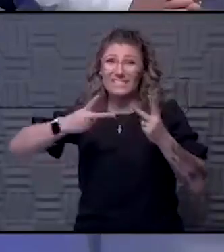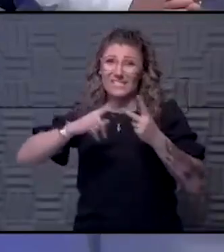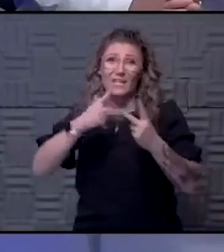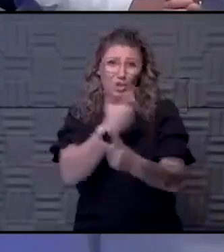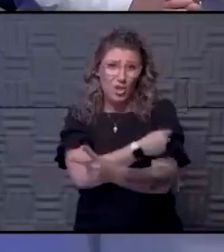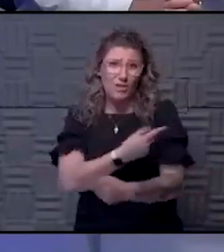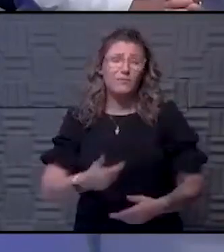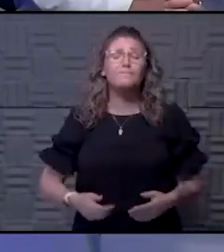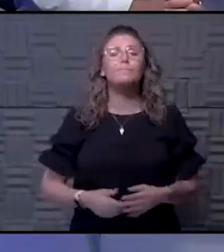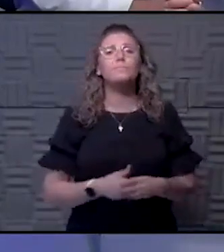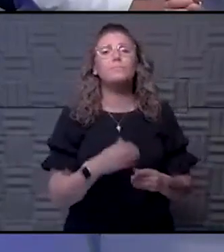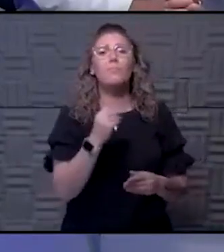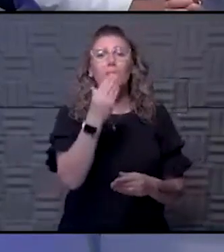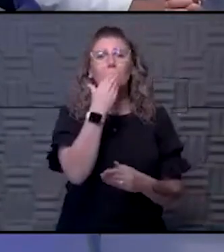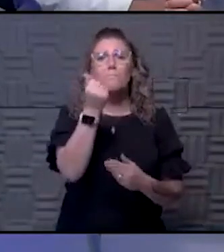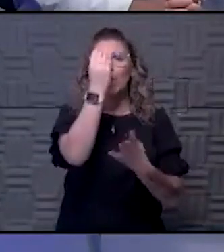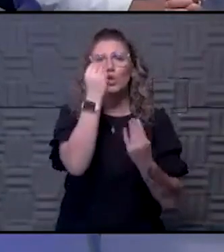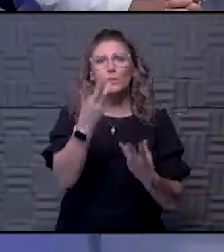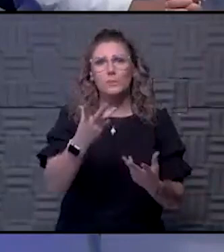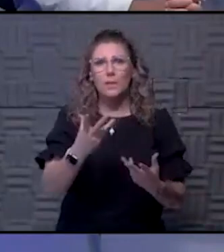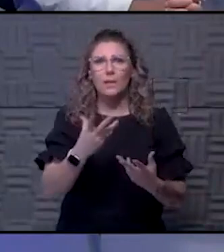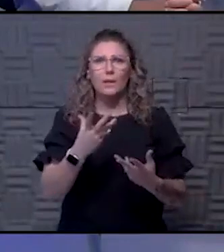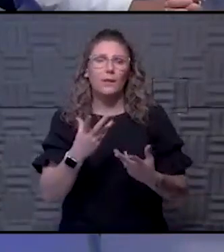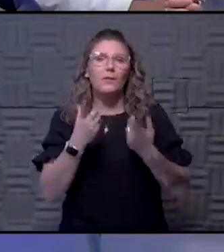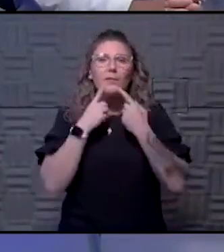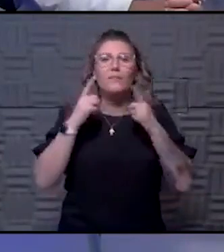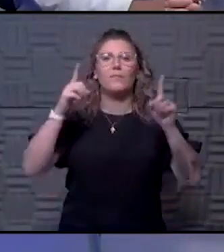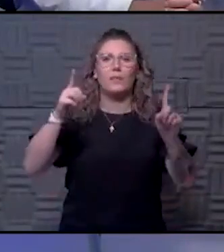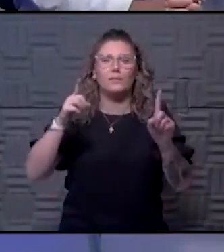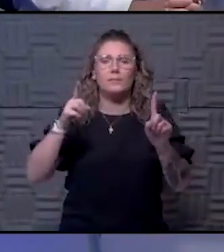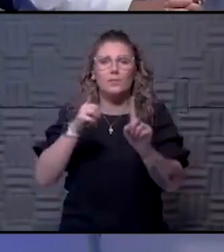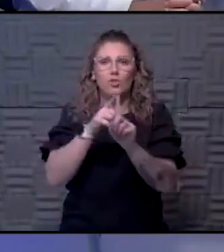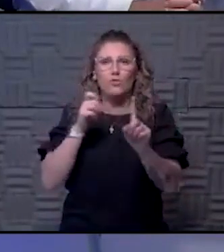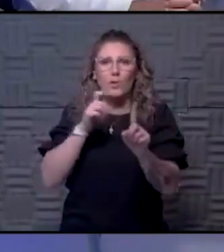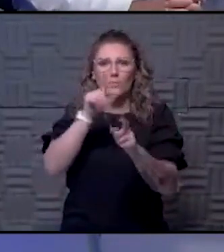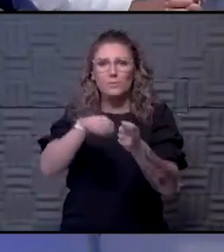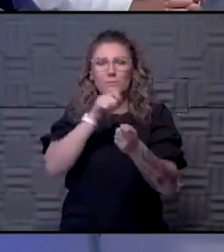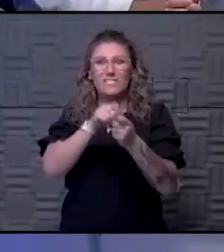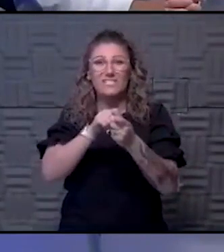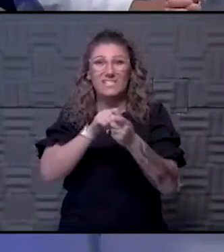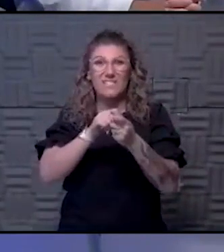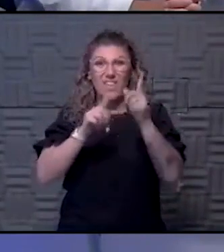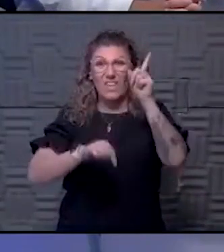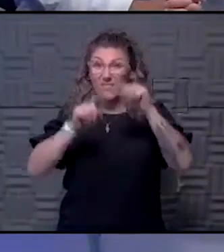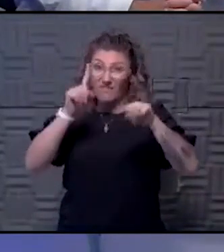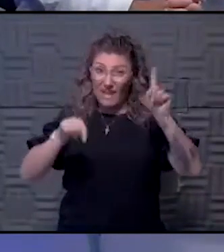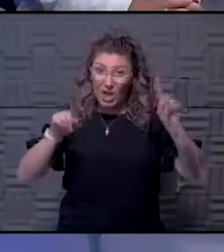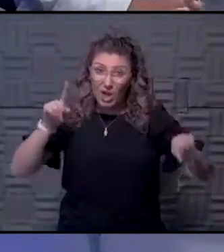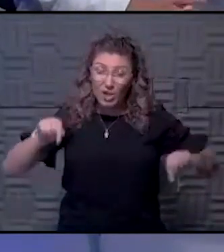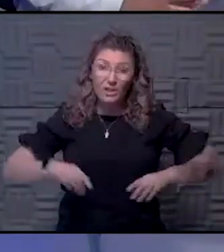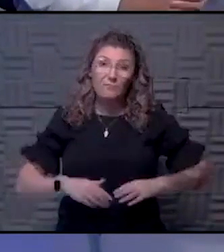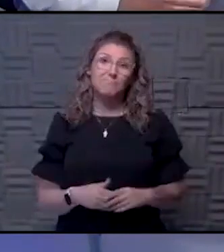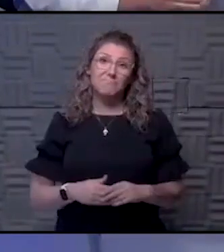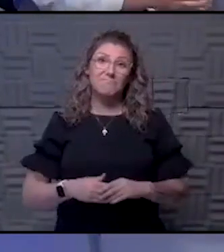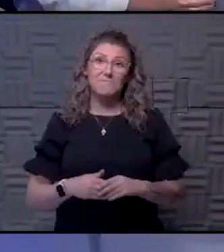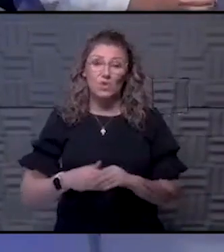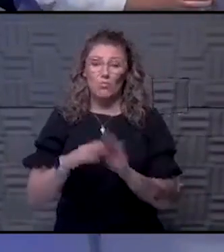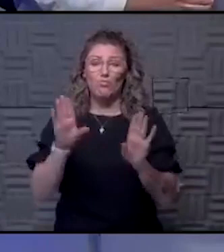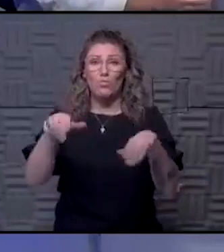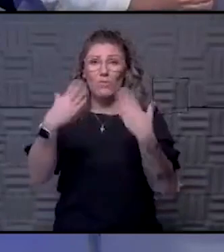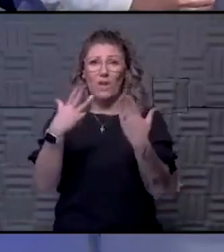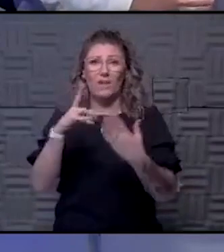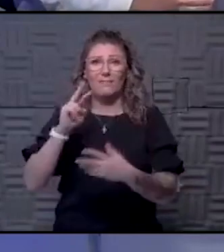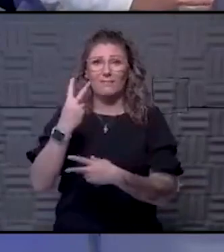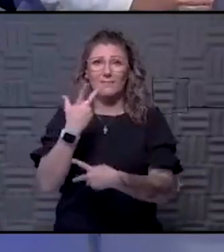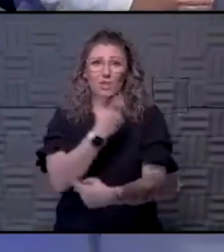I think we have better data now, too, about the efficacy against particular variants. And so I think, providing that second or